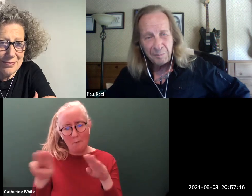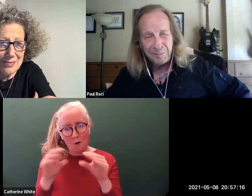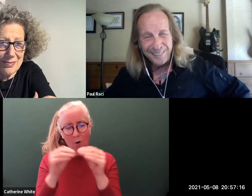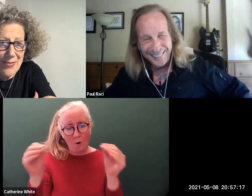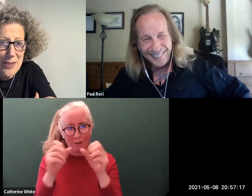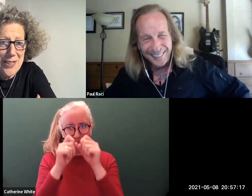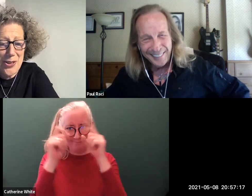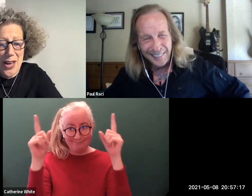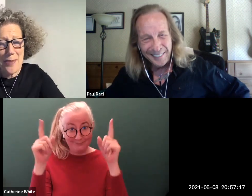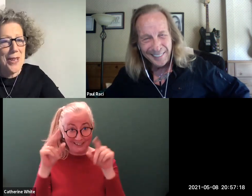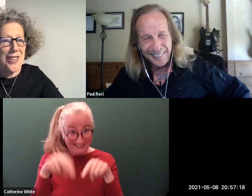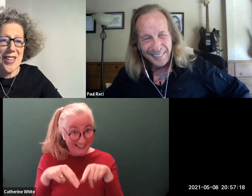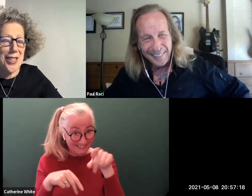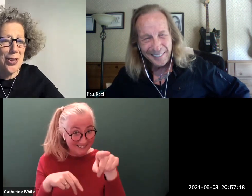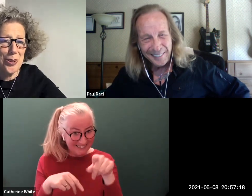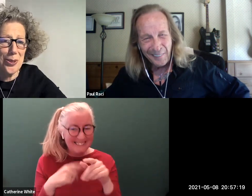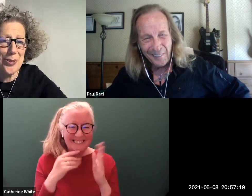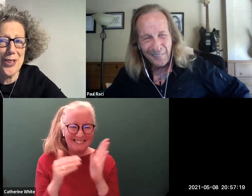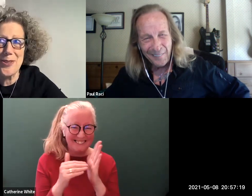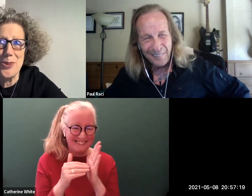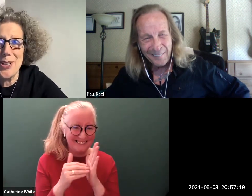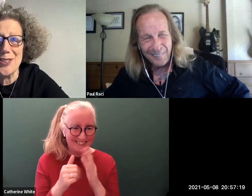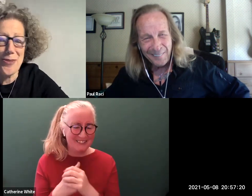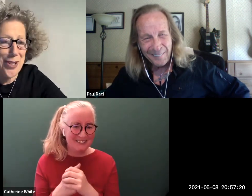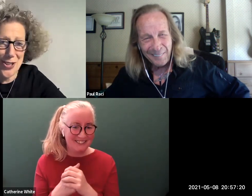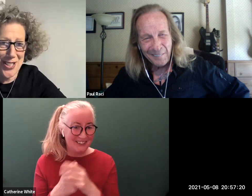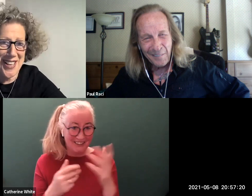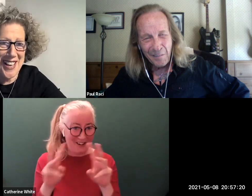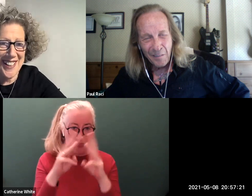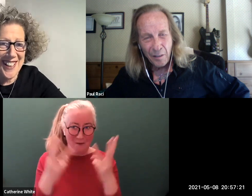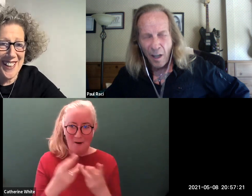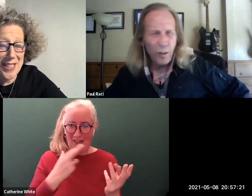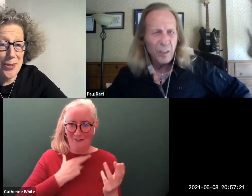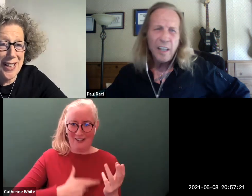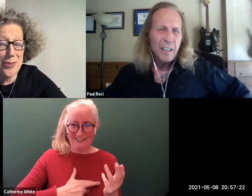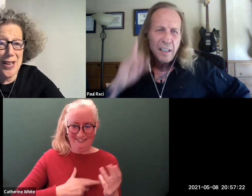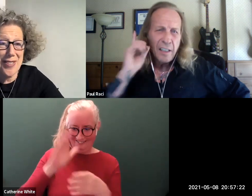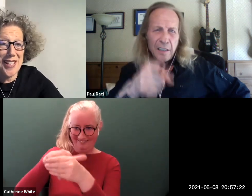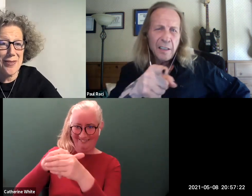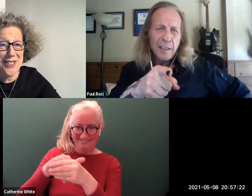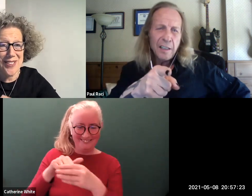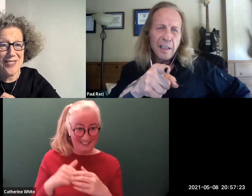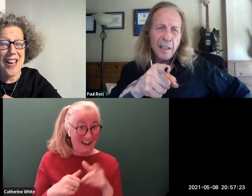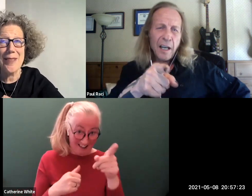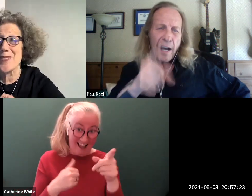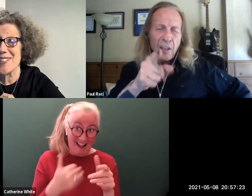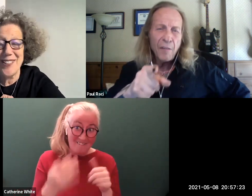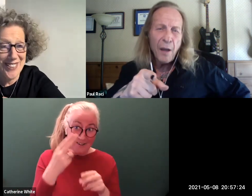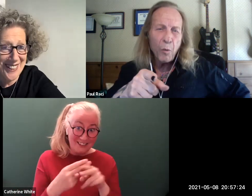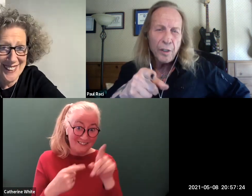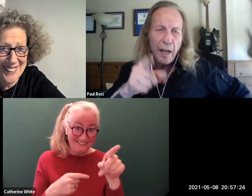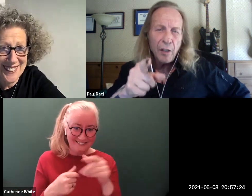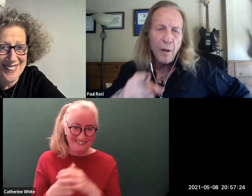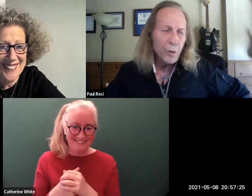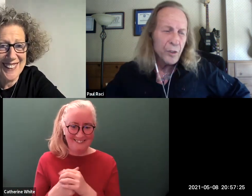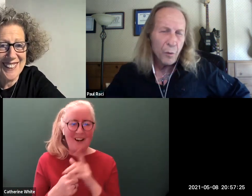you? you can, because there's a whole world of richness there, and Oh, that's what I've discovered. I love that